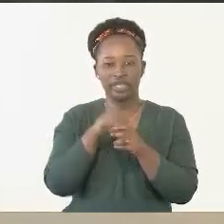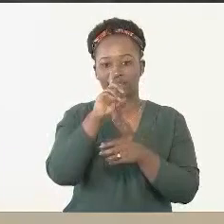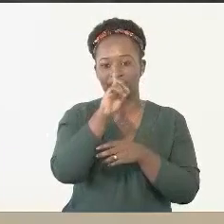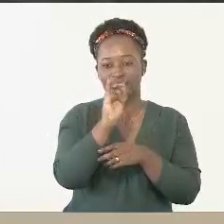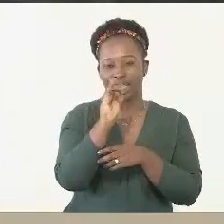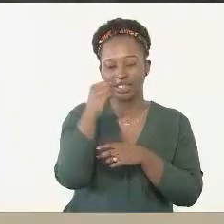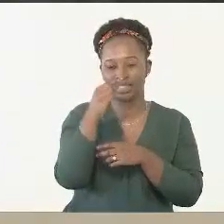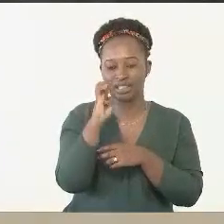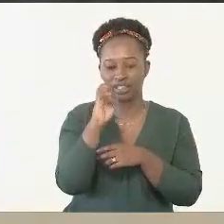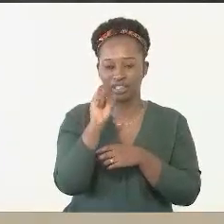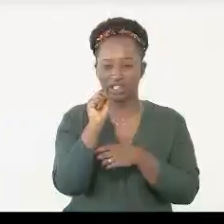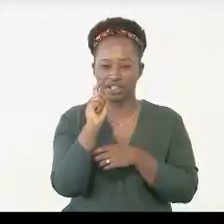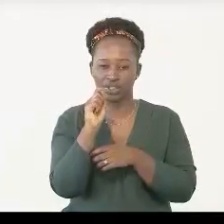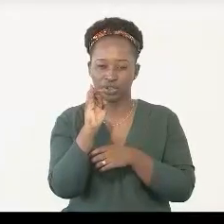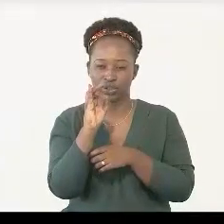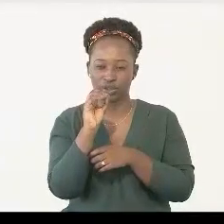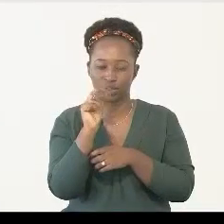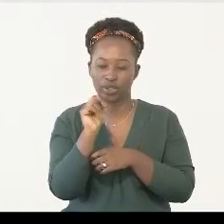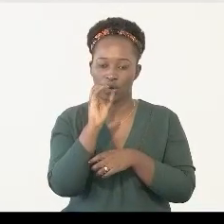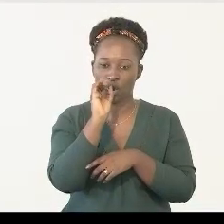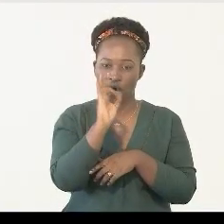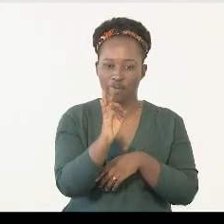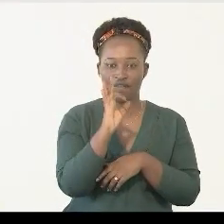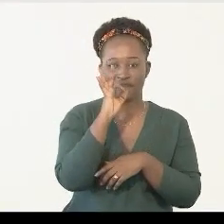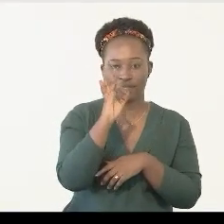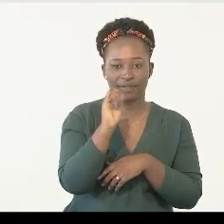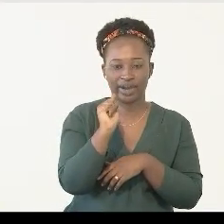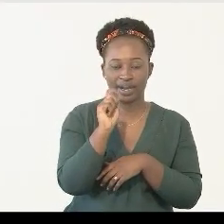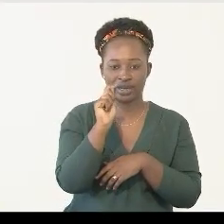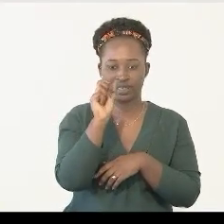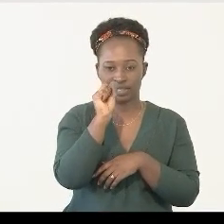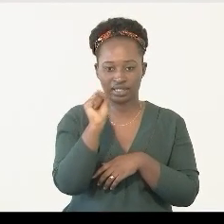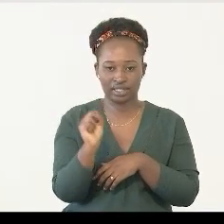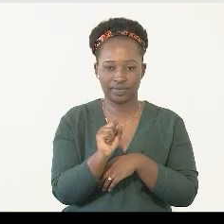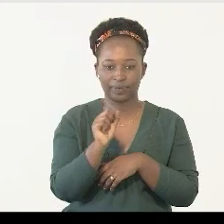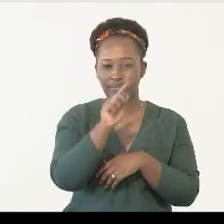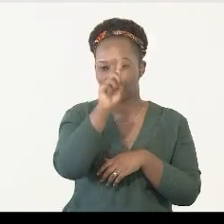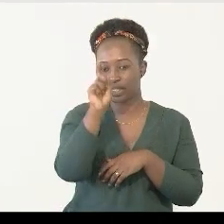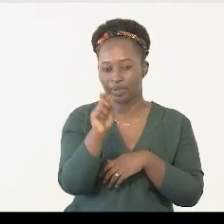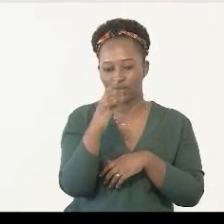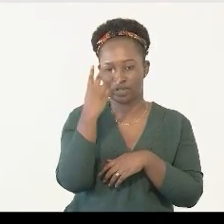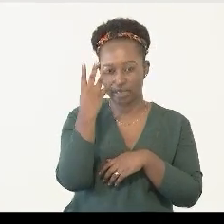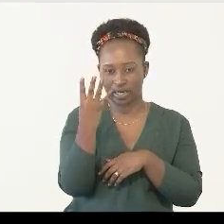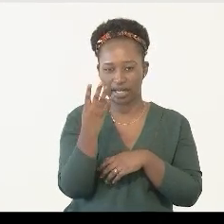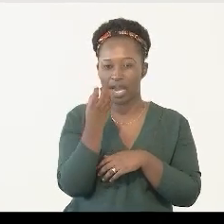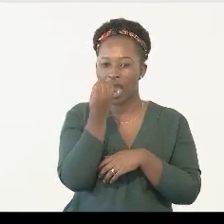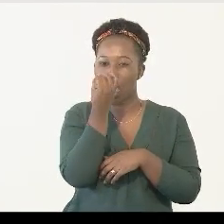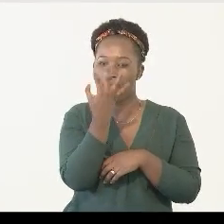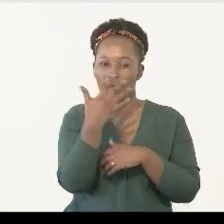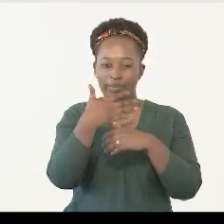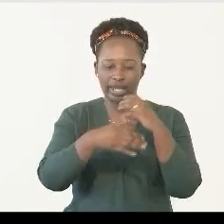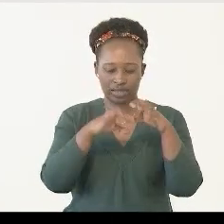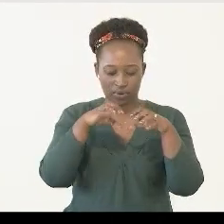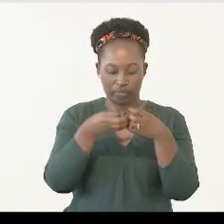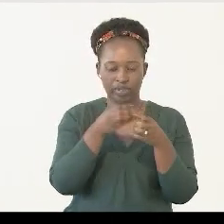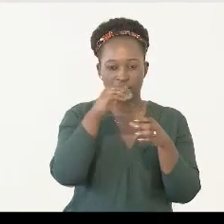fats. Question number 4. How many blood groups in ABO system? How many blood